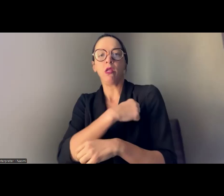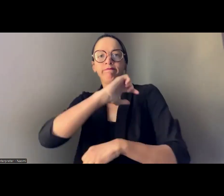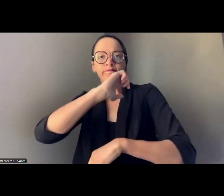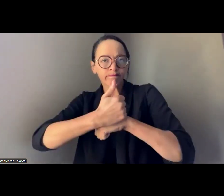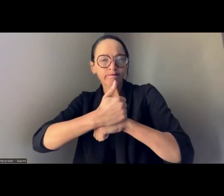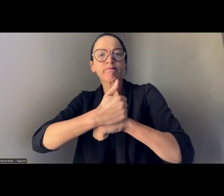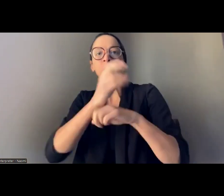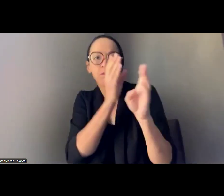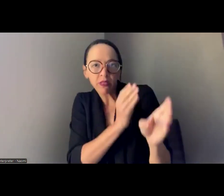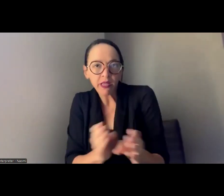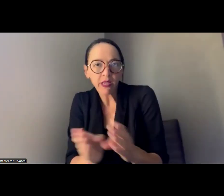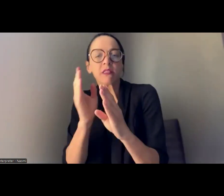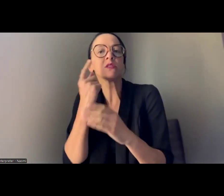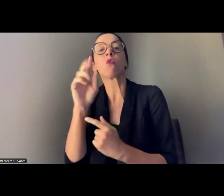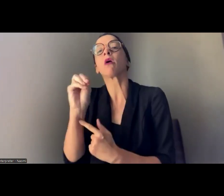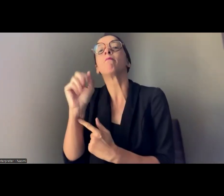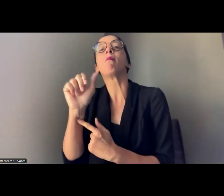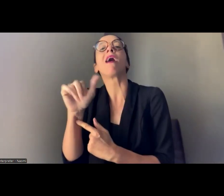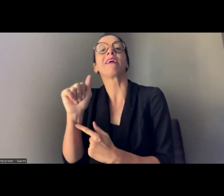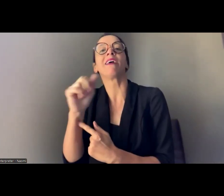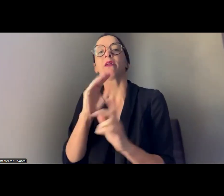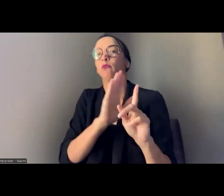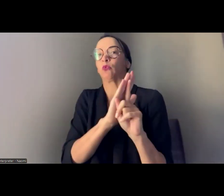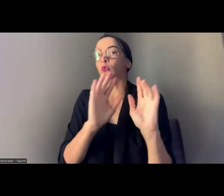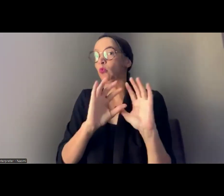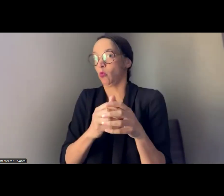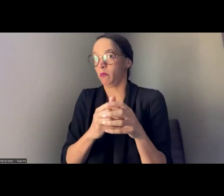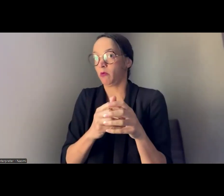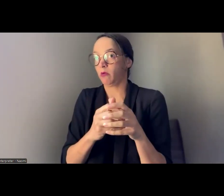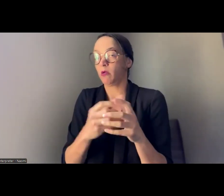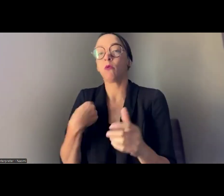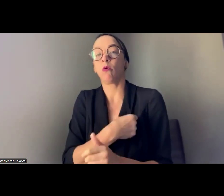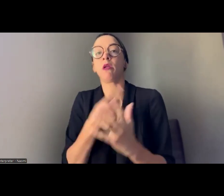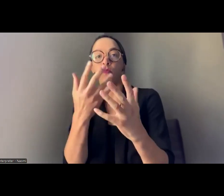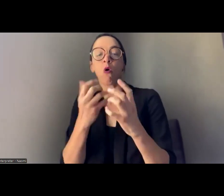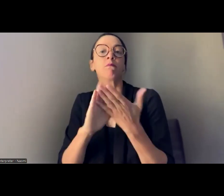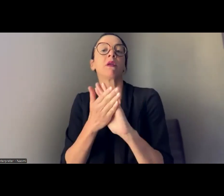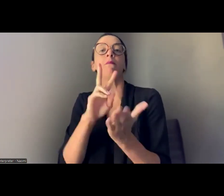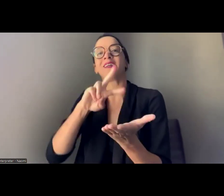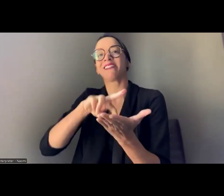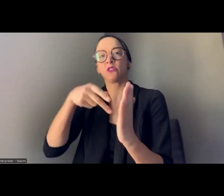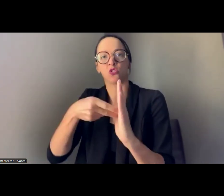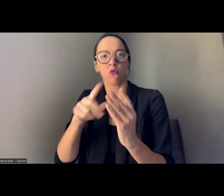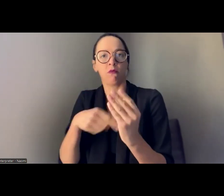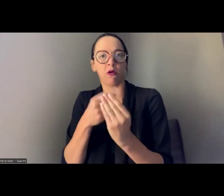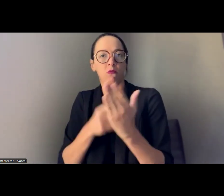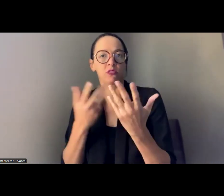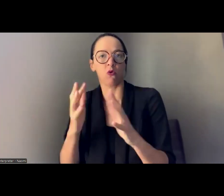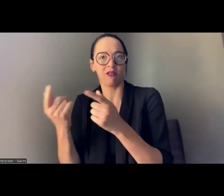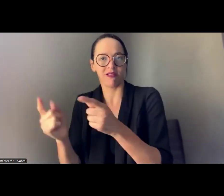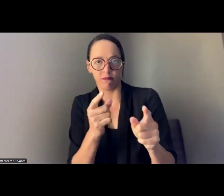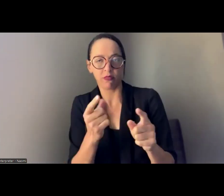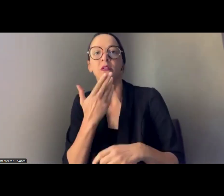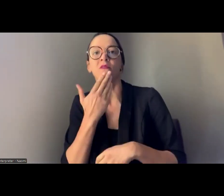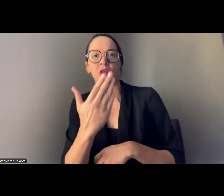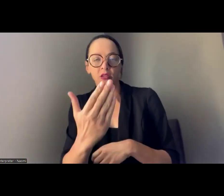Maya and group, we really want to be intentional about what's already happening. So thank you for bringing the gap analysis. And so we